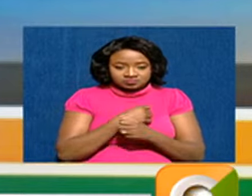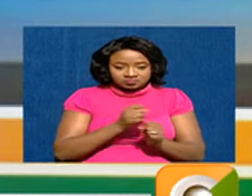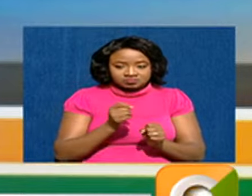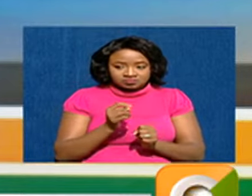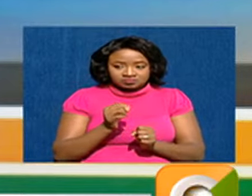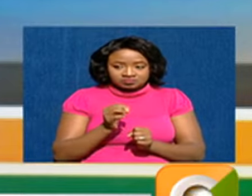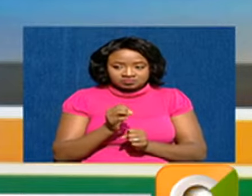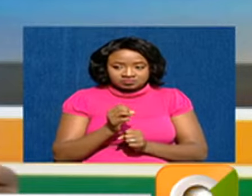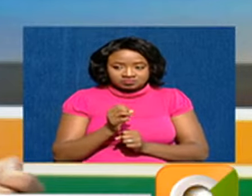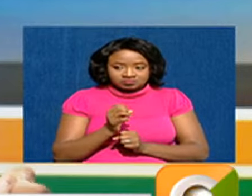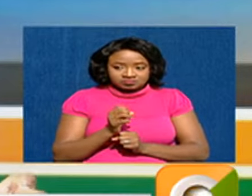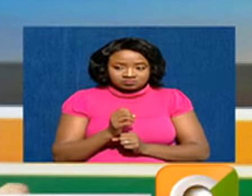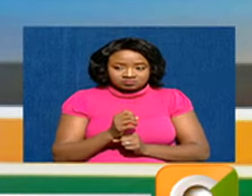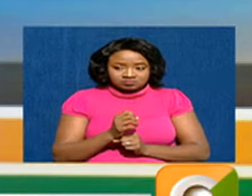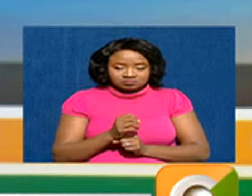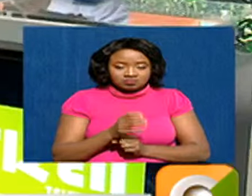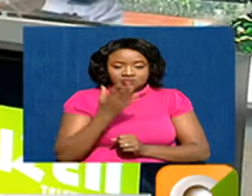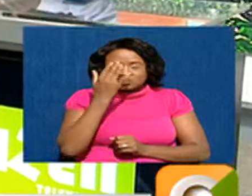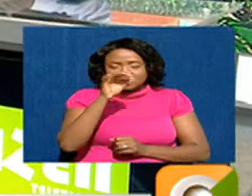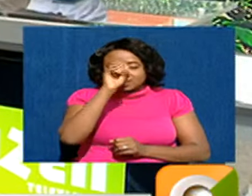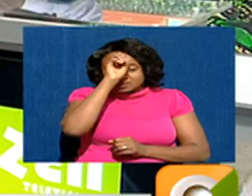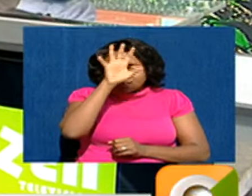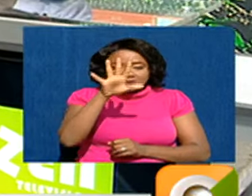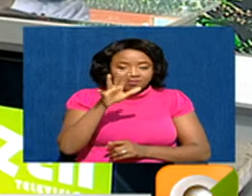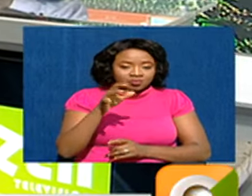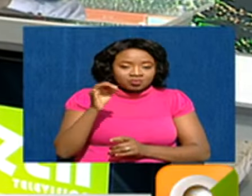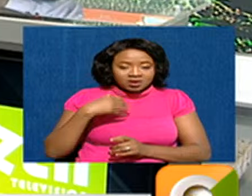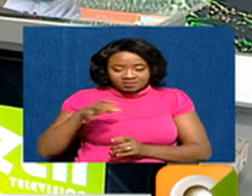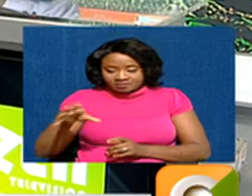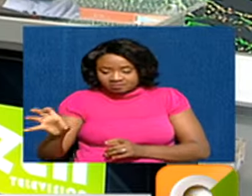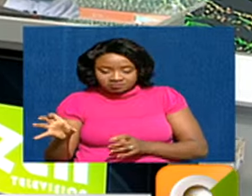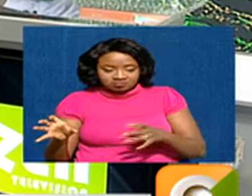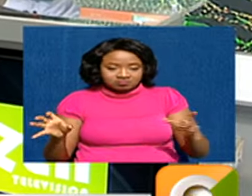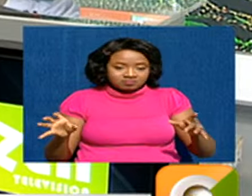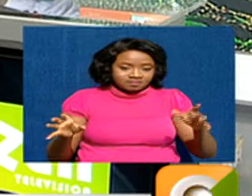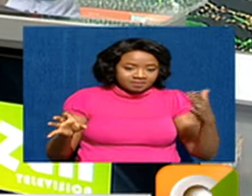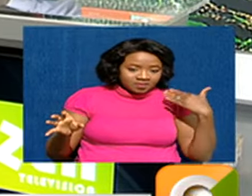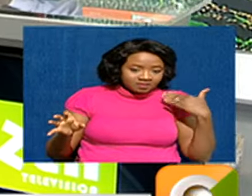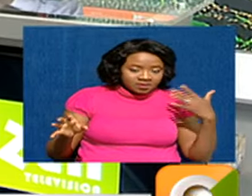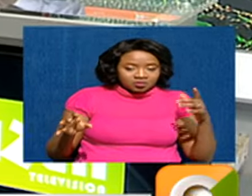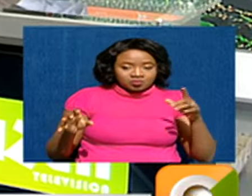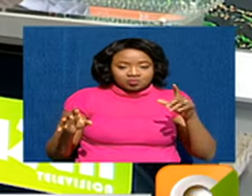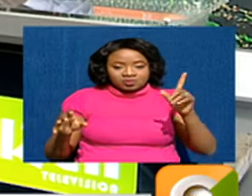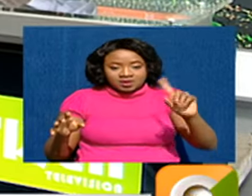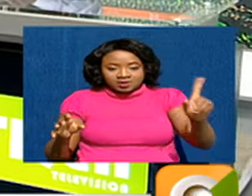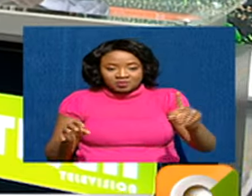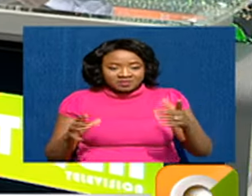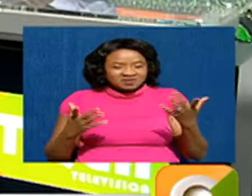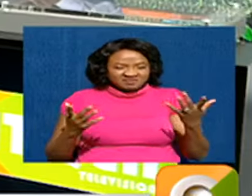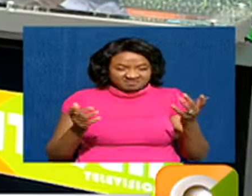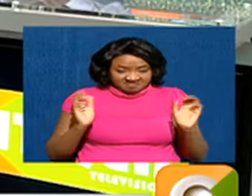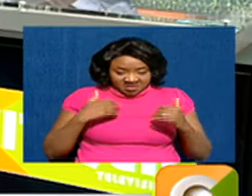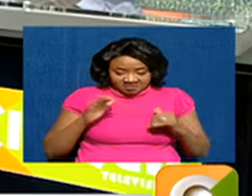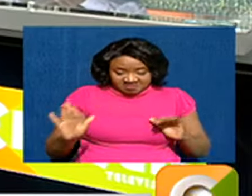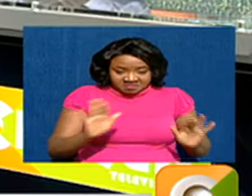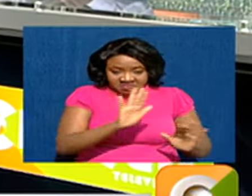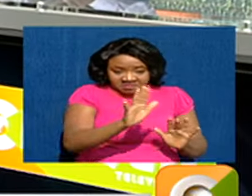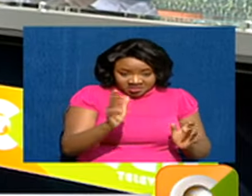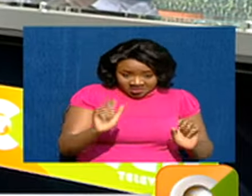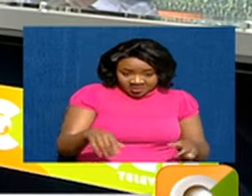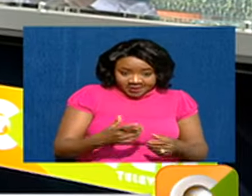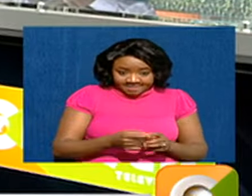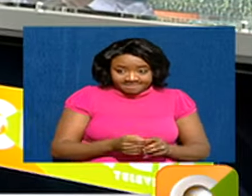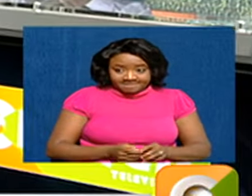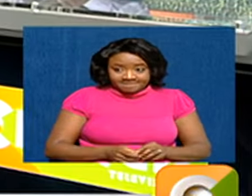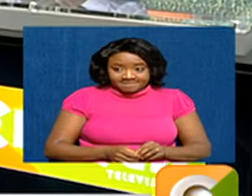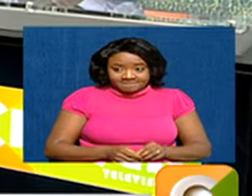Githurai. But what if Kiambu had its own, or Nairobi had its own, or Meru or Embu? if they had their own Inua Mkulima?